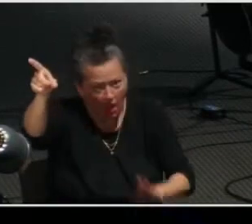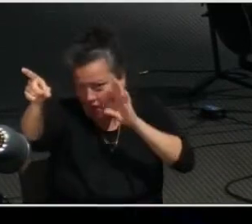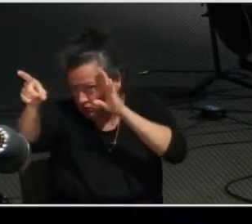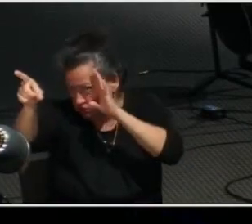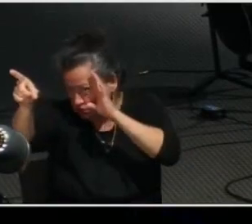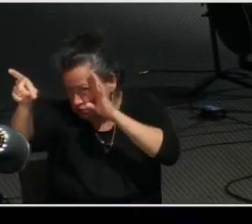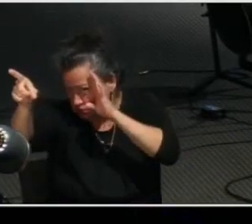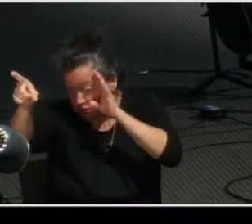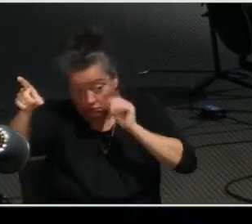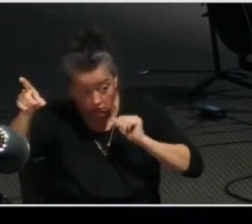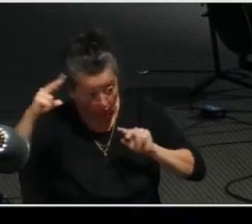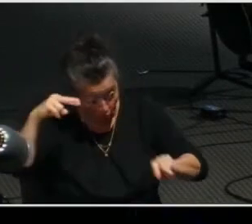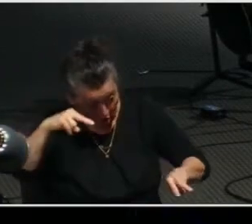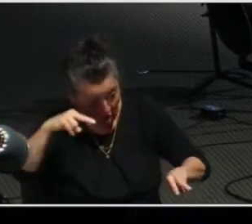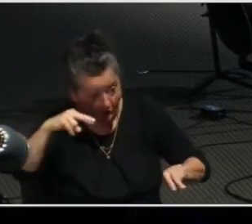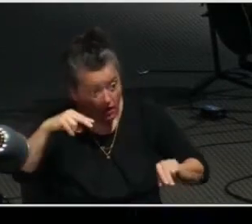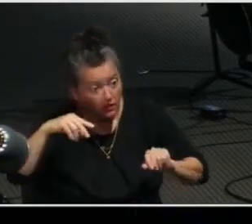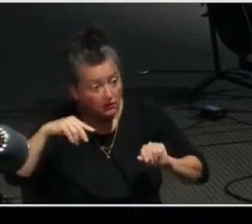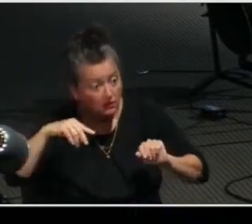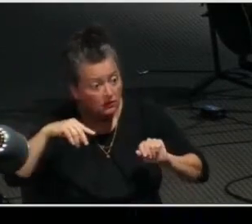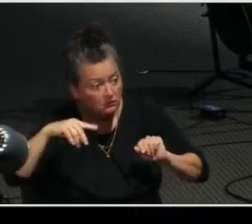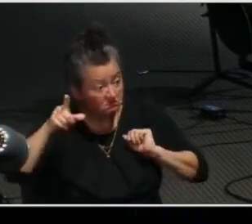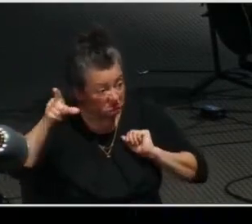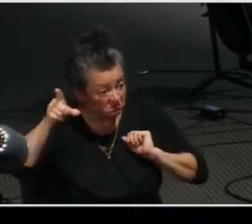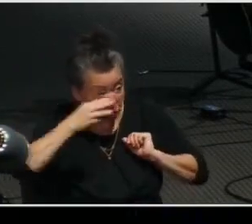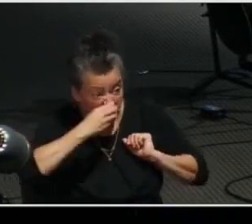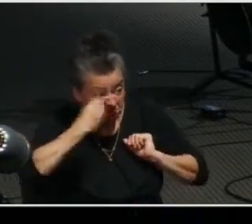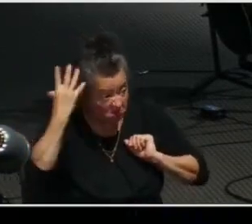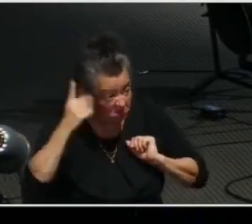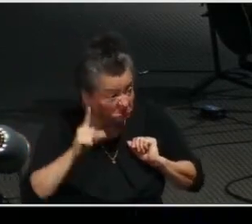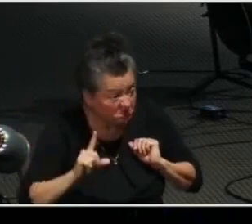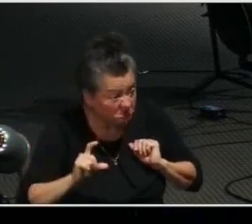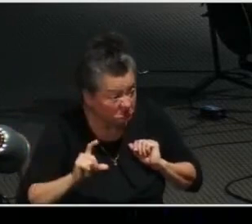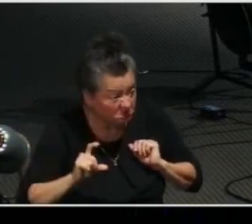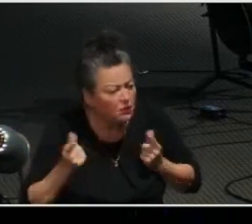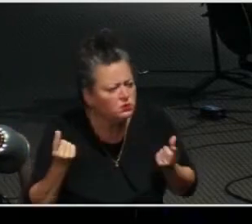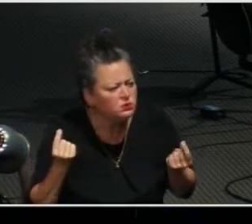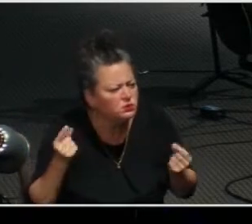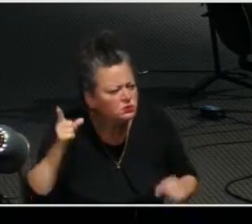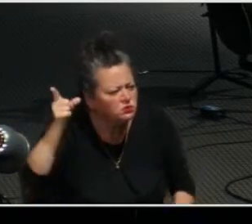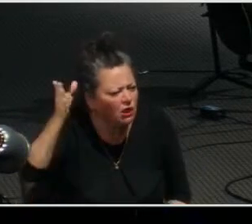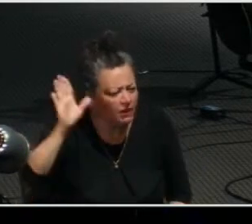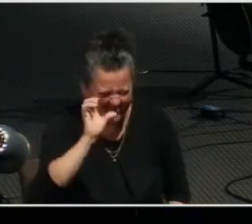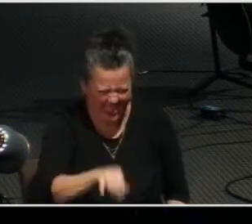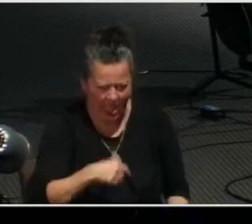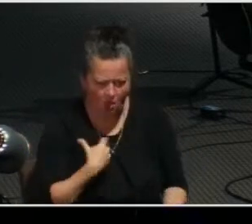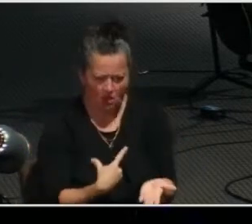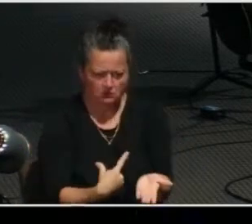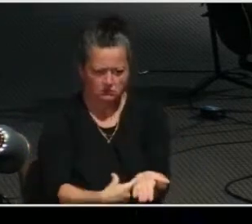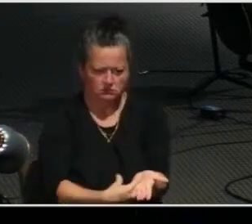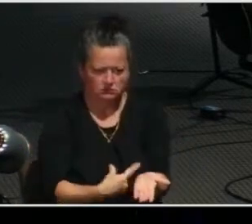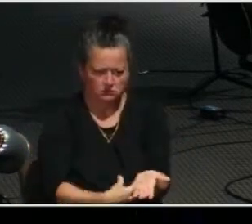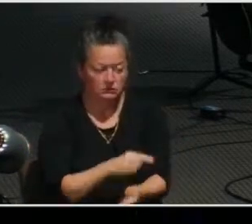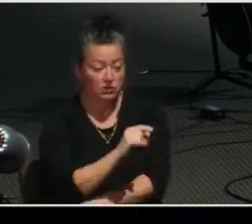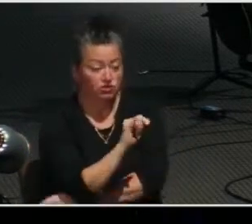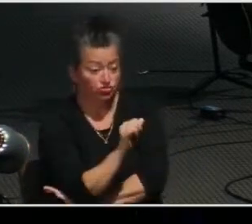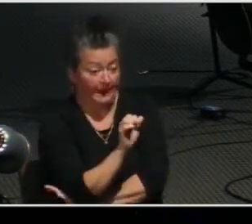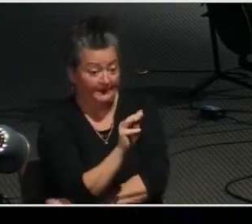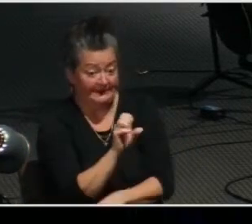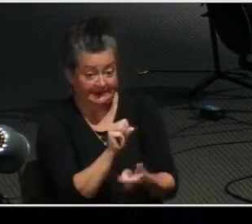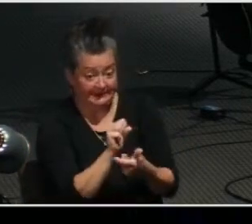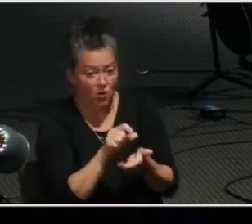that's what we're going to explore today in the next section in James's letter. He's going to address a group of people who